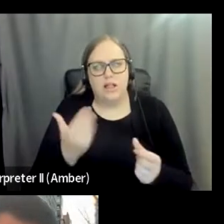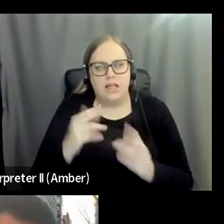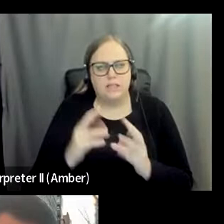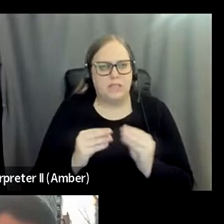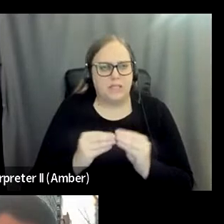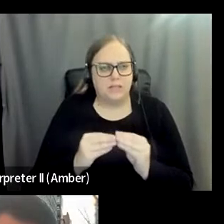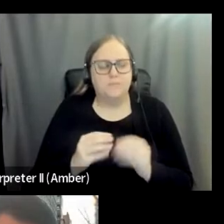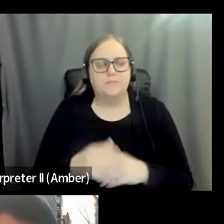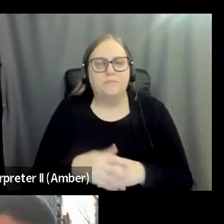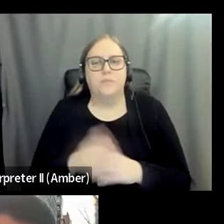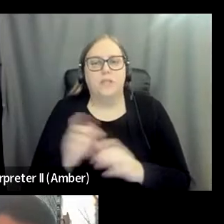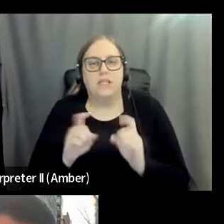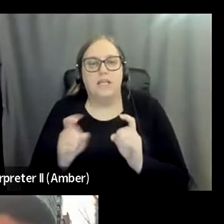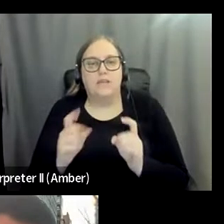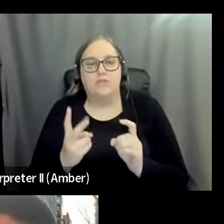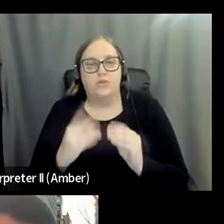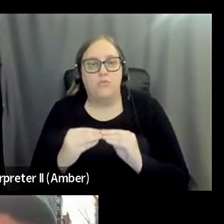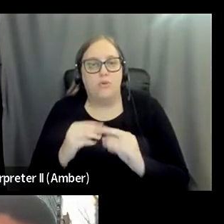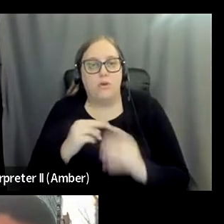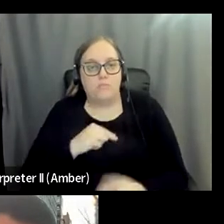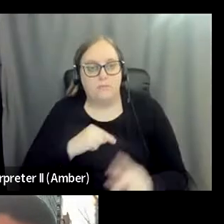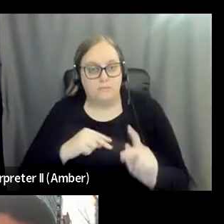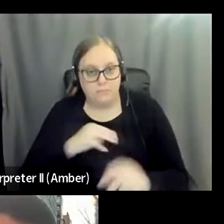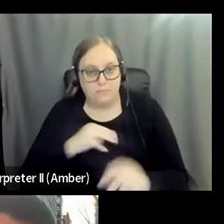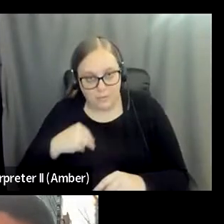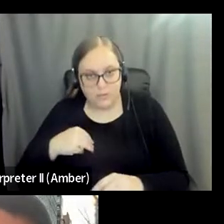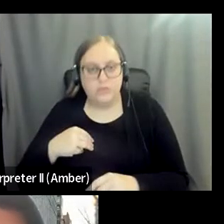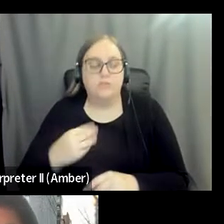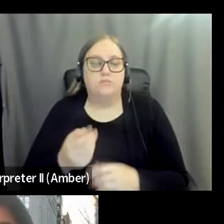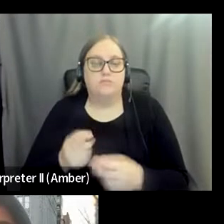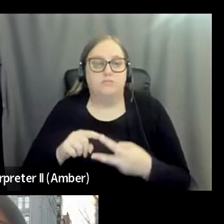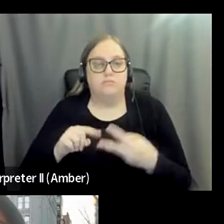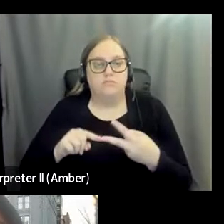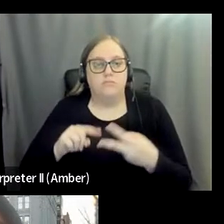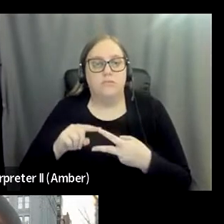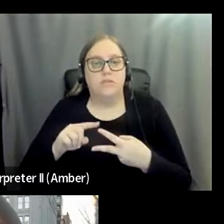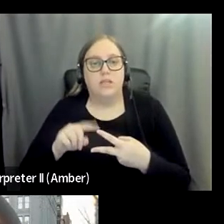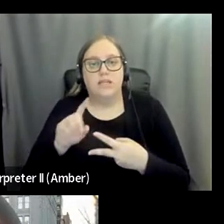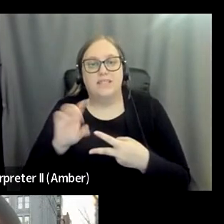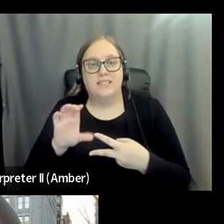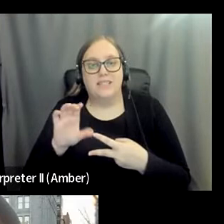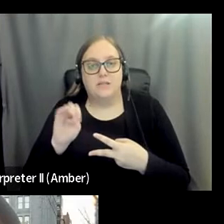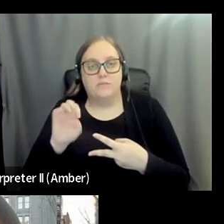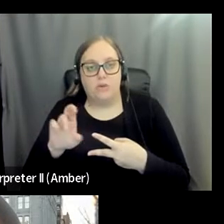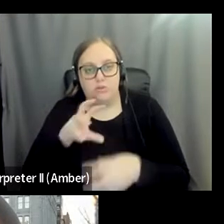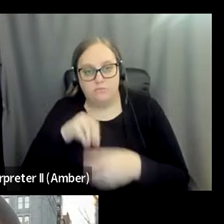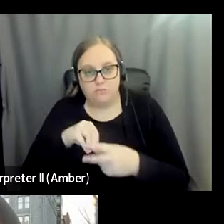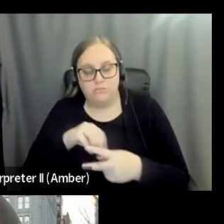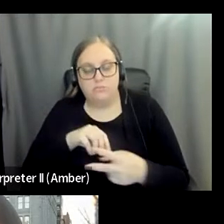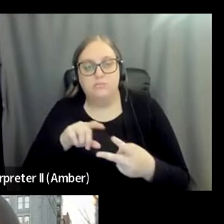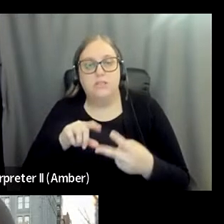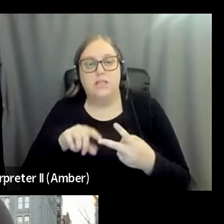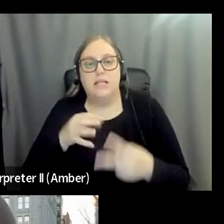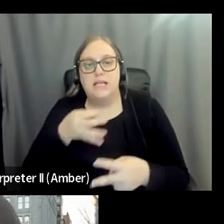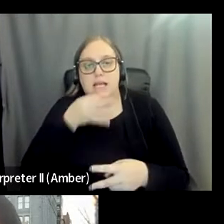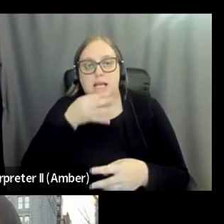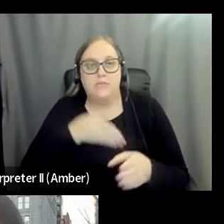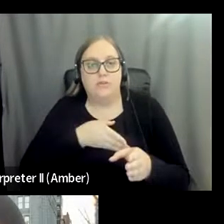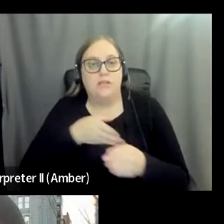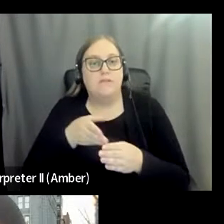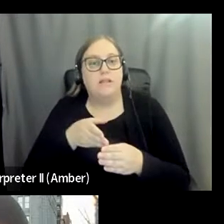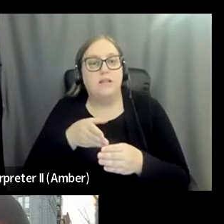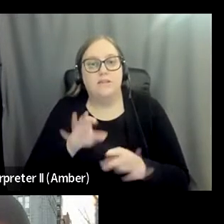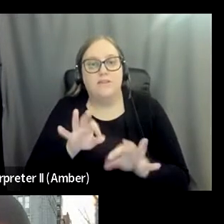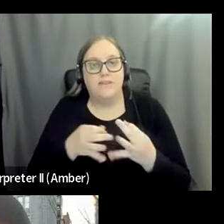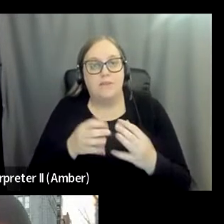meeting, and appoint 2 additional members. One of the 2 members shall be a member of the DC Bar and an expert in the fields of family law and child